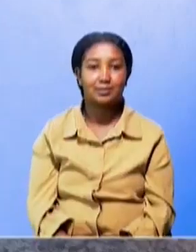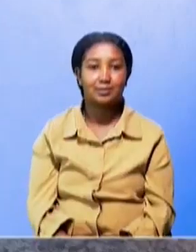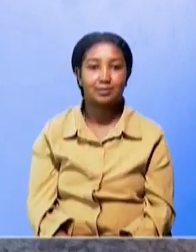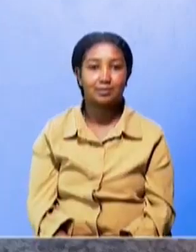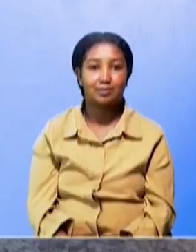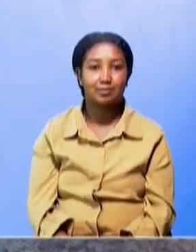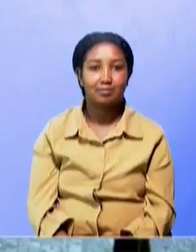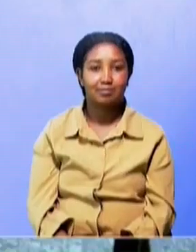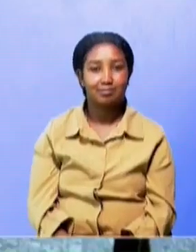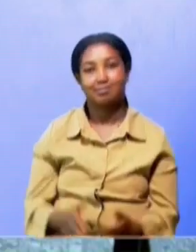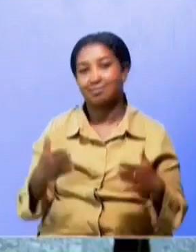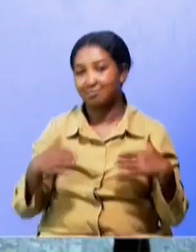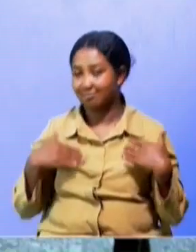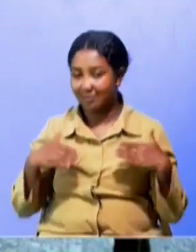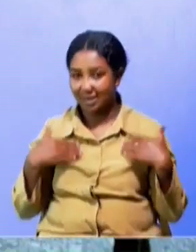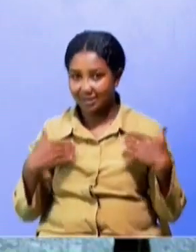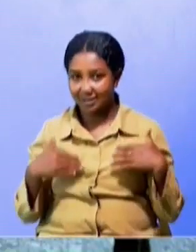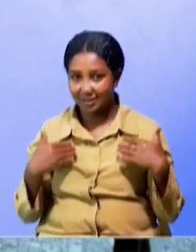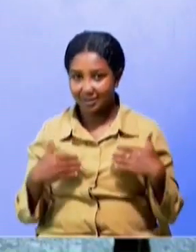That's interesting.